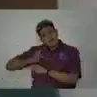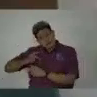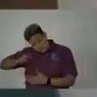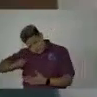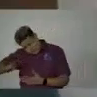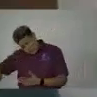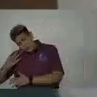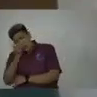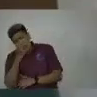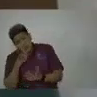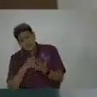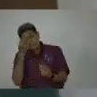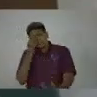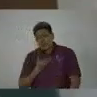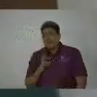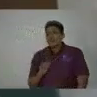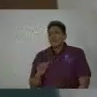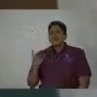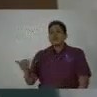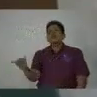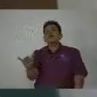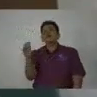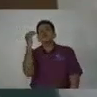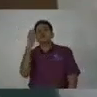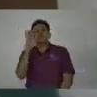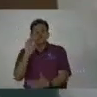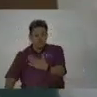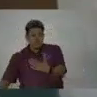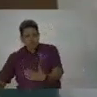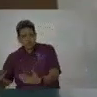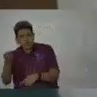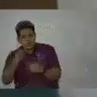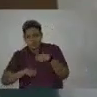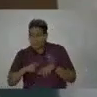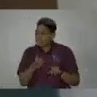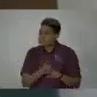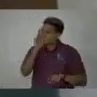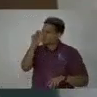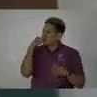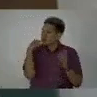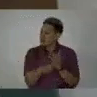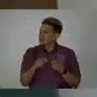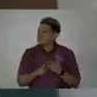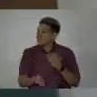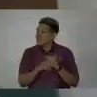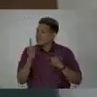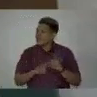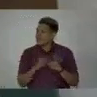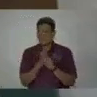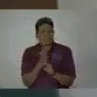the third letter tells me that that too will be withdrawn. 3 letters, and they can't get it